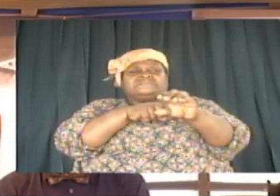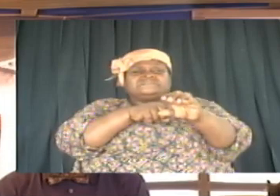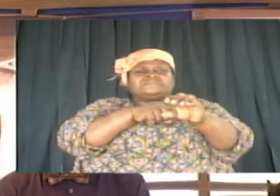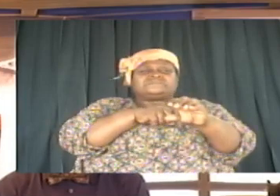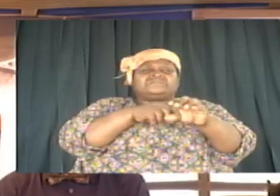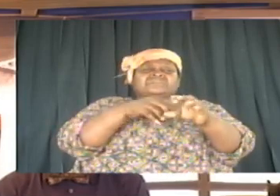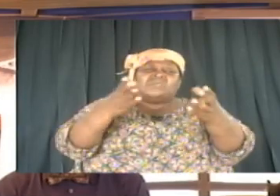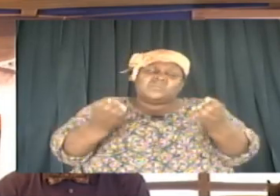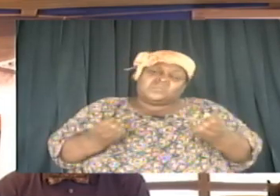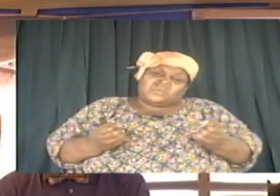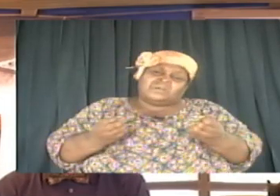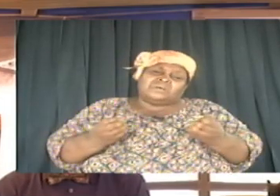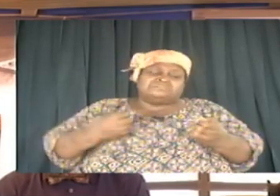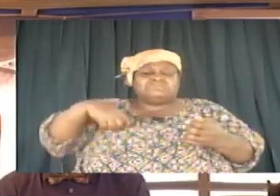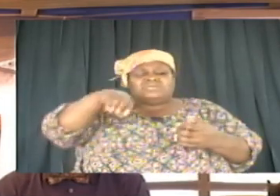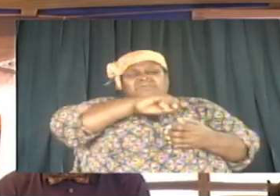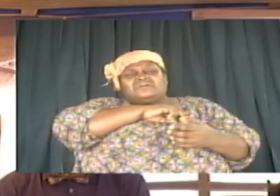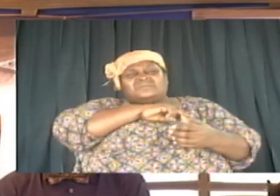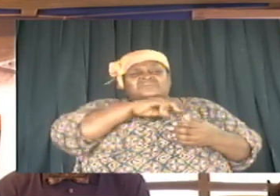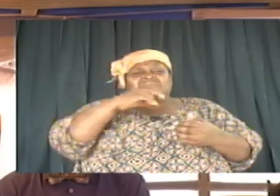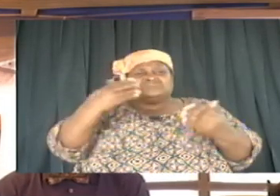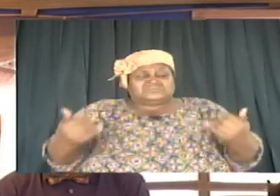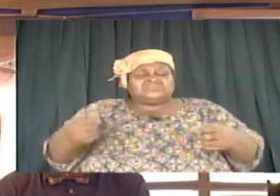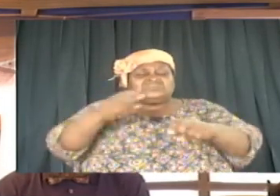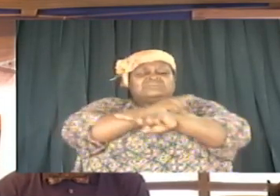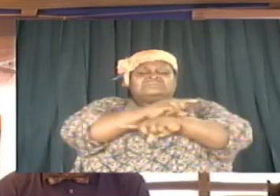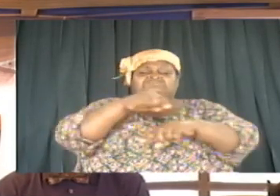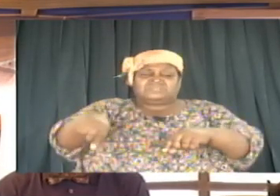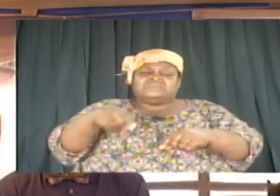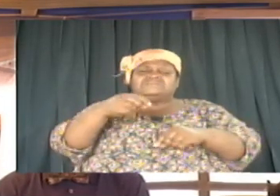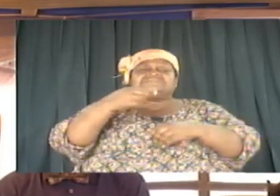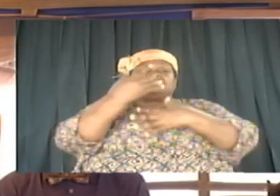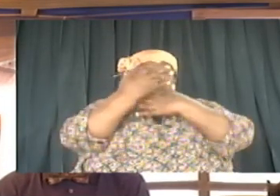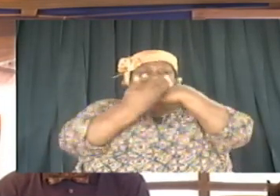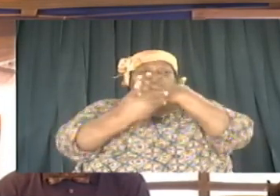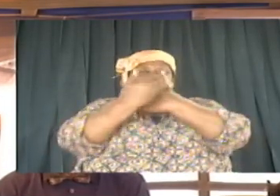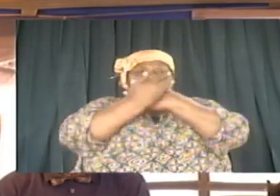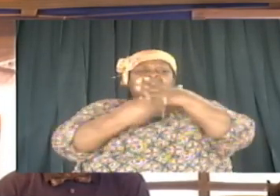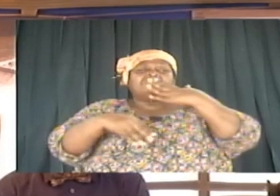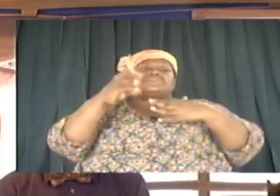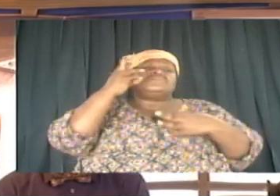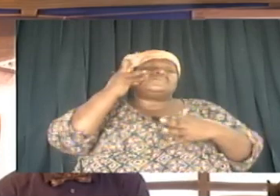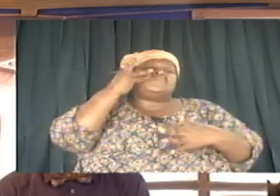I want us today to make this communion be a new beginning.